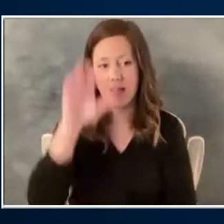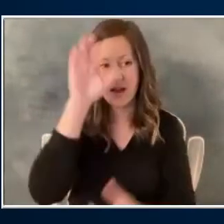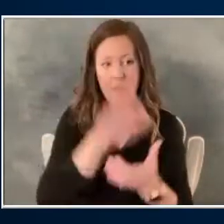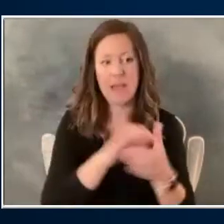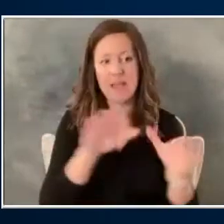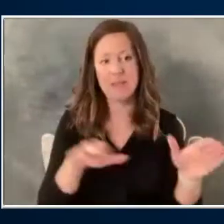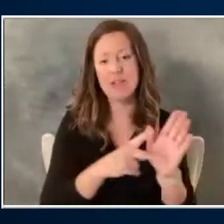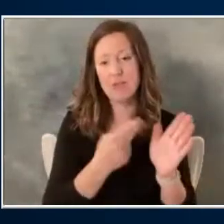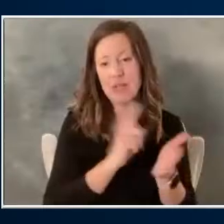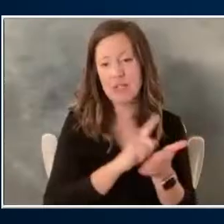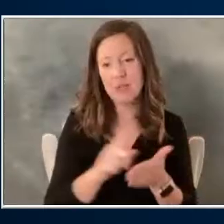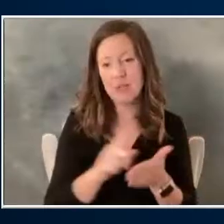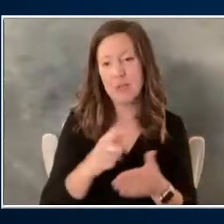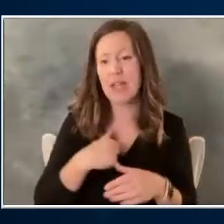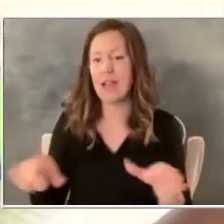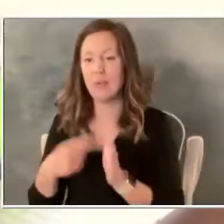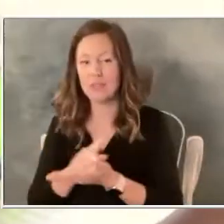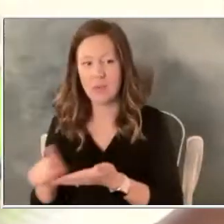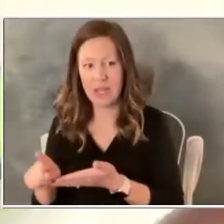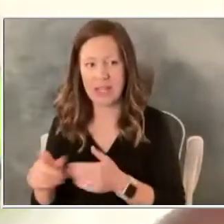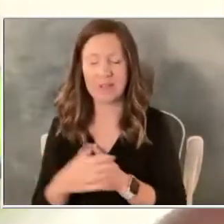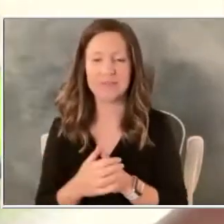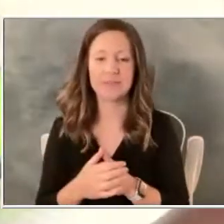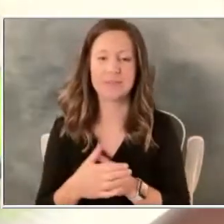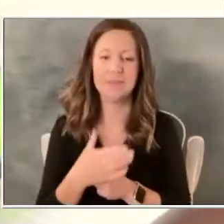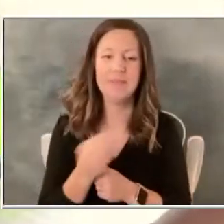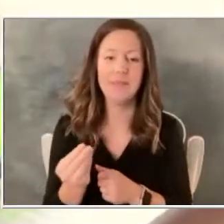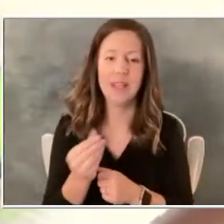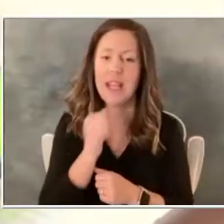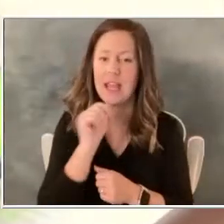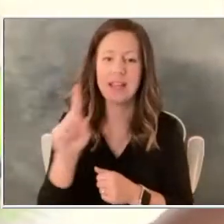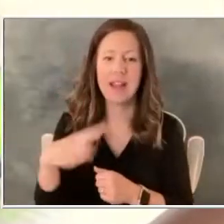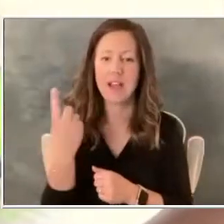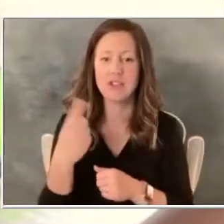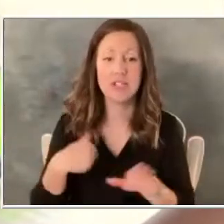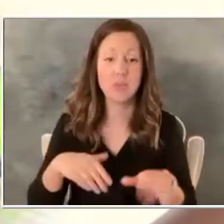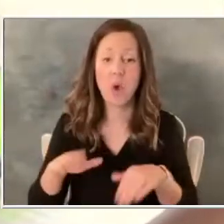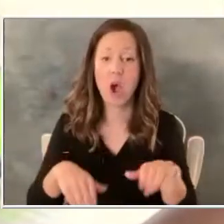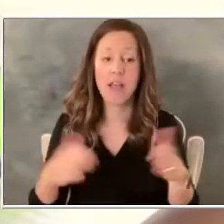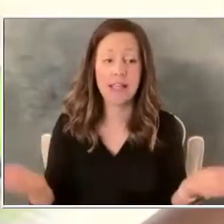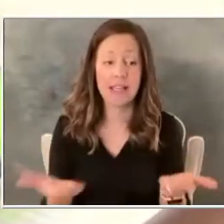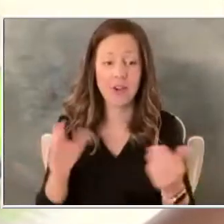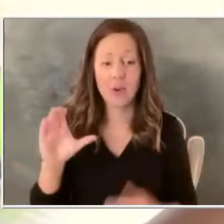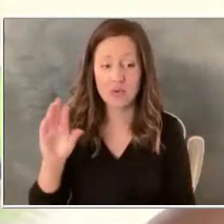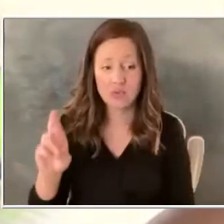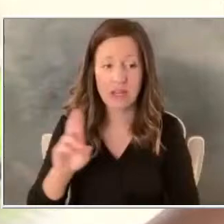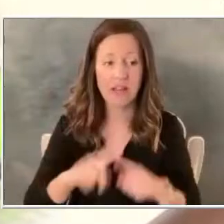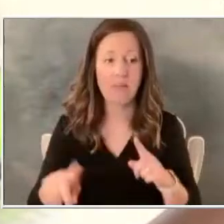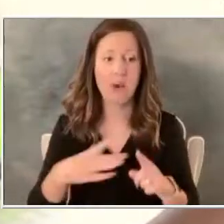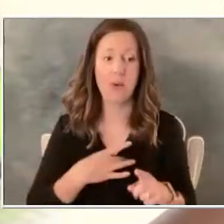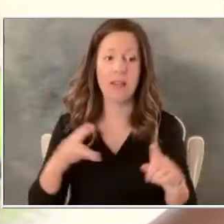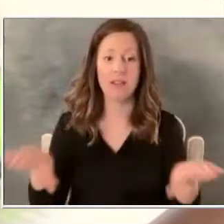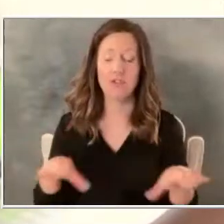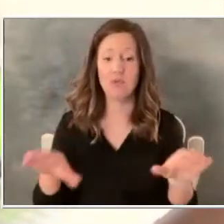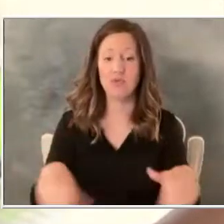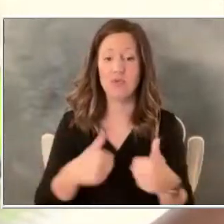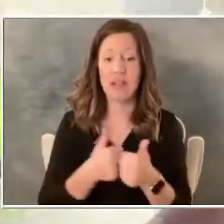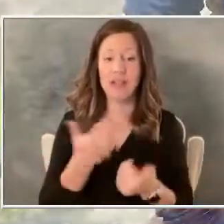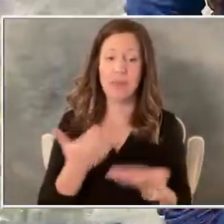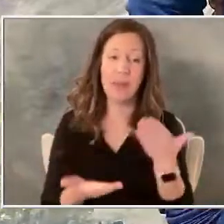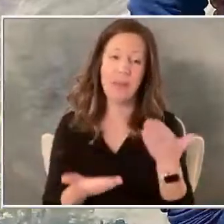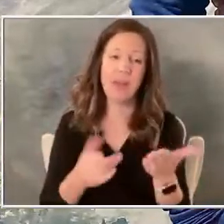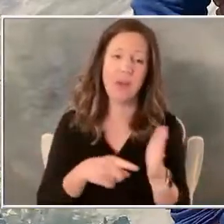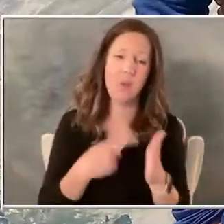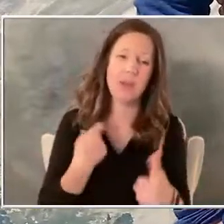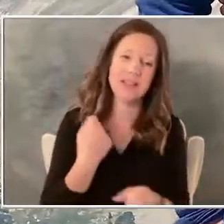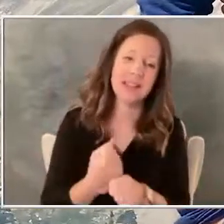once a week, and we like to hike. And it's not just the hikes around Costa Rica. We like to do challenging hikes, maybe once a year, once